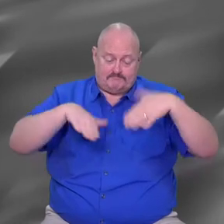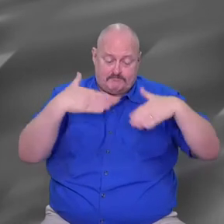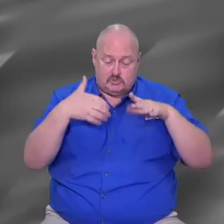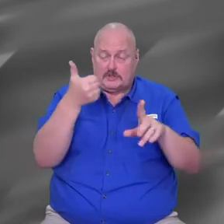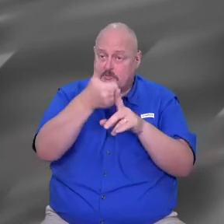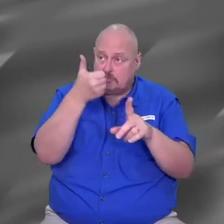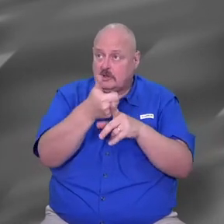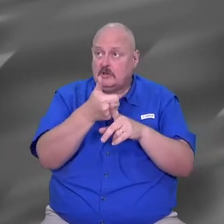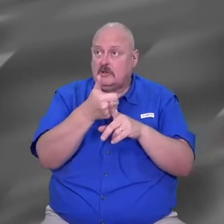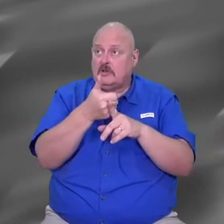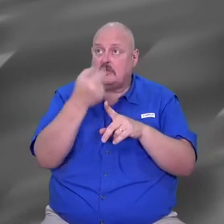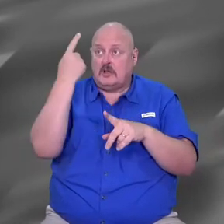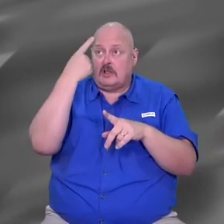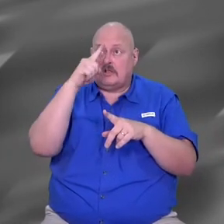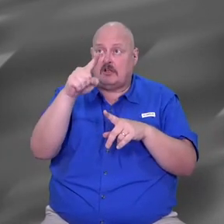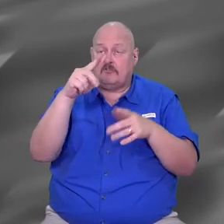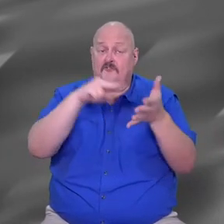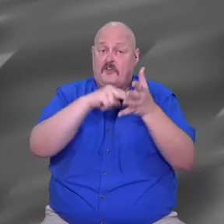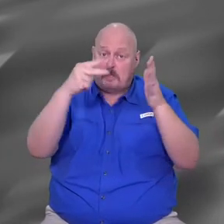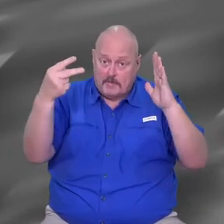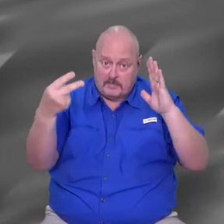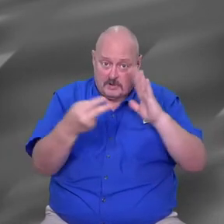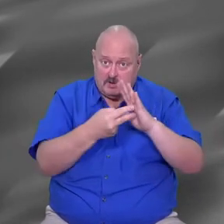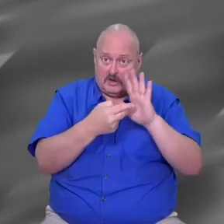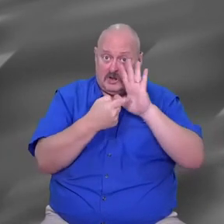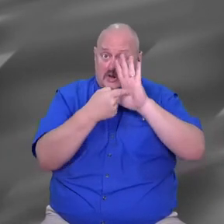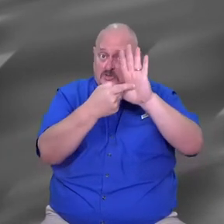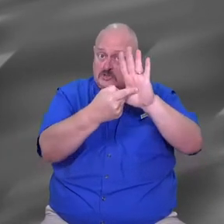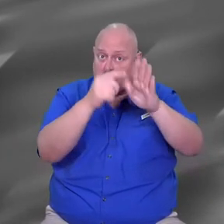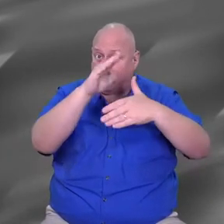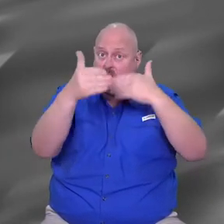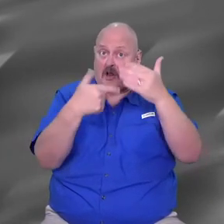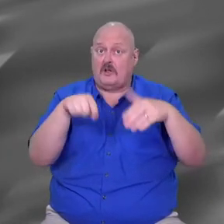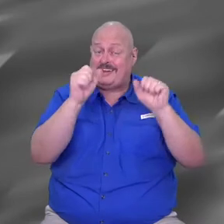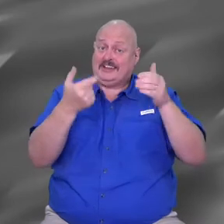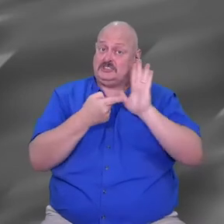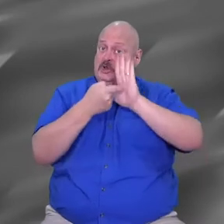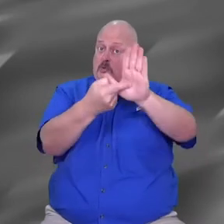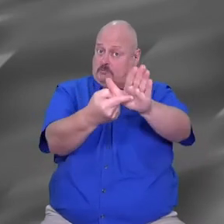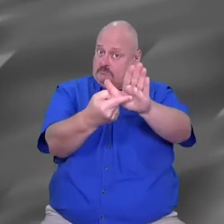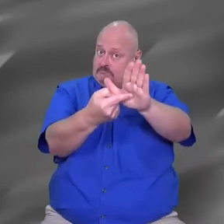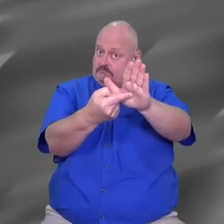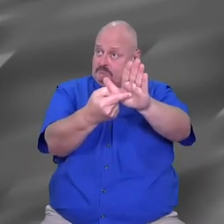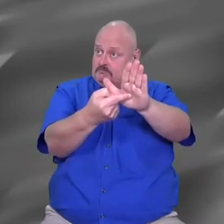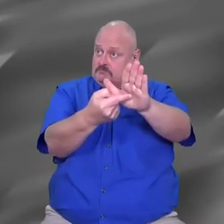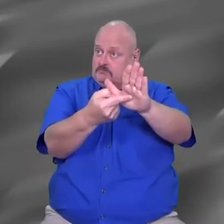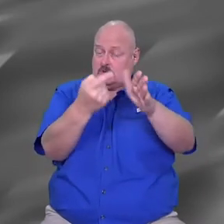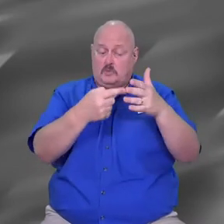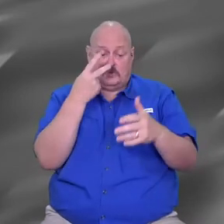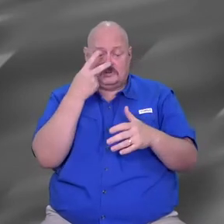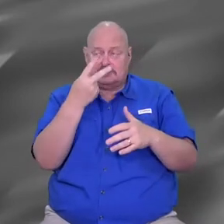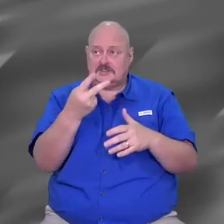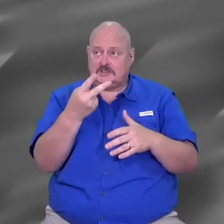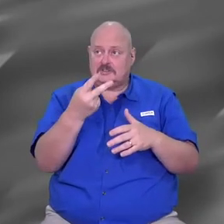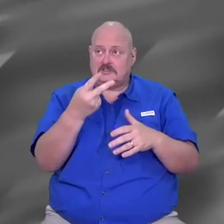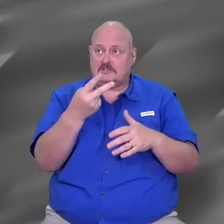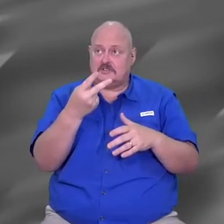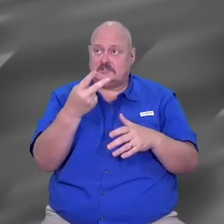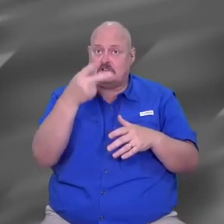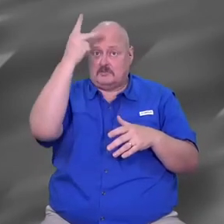themselves for the sheer purpose of showing all that they can show, what do we see? We see the